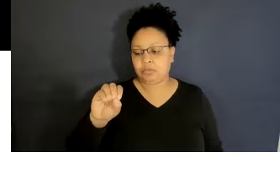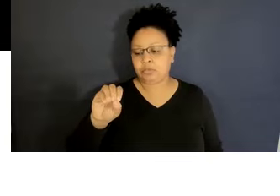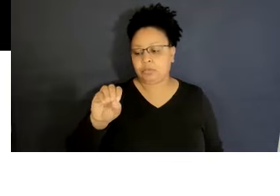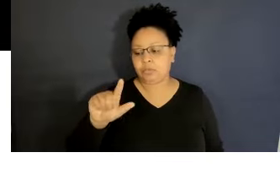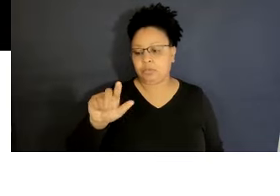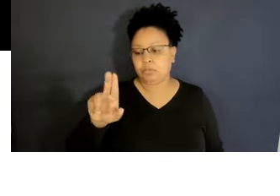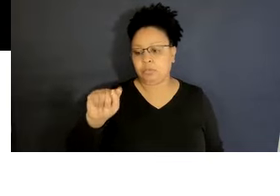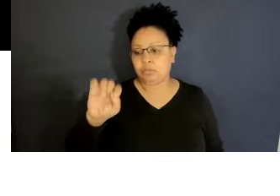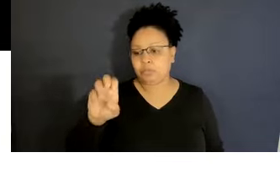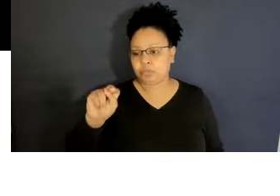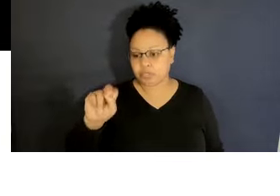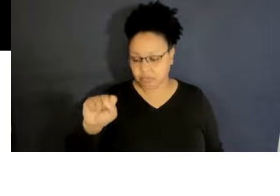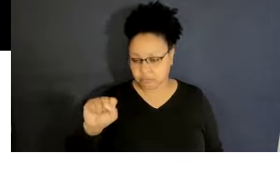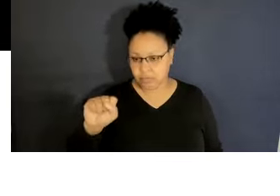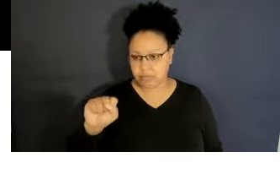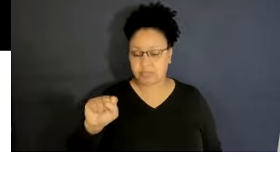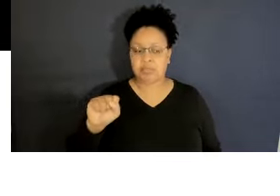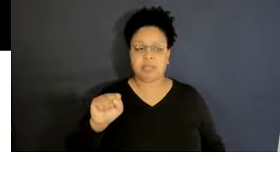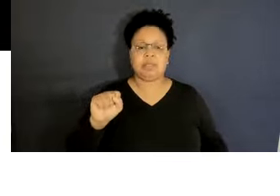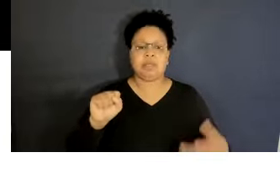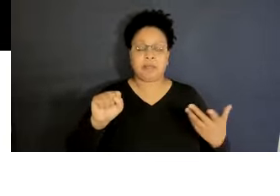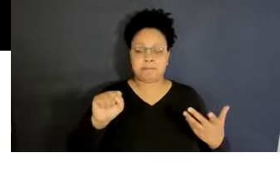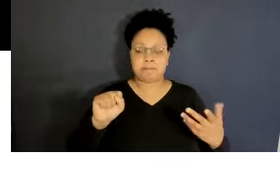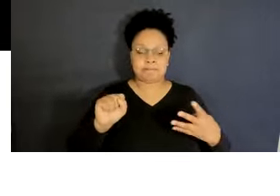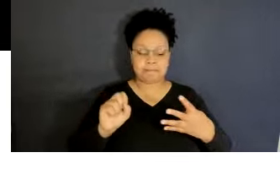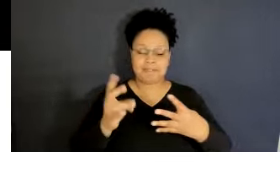Solutions, has a